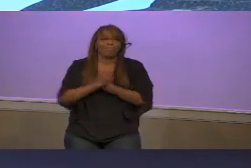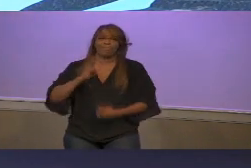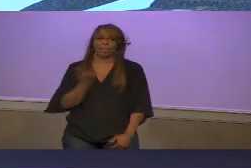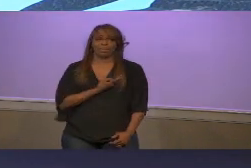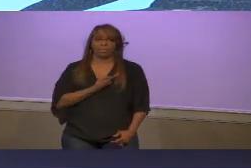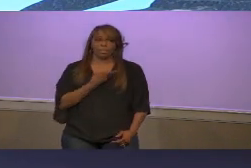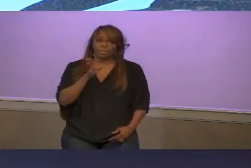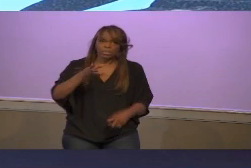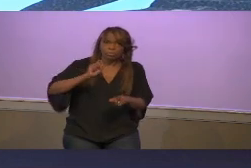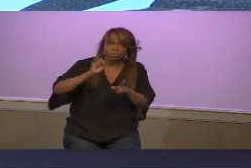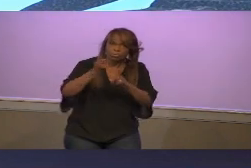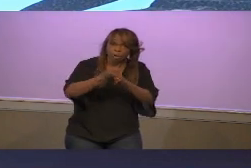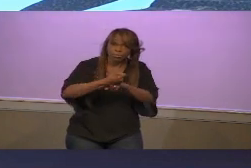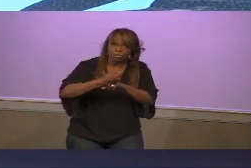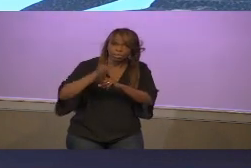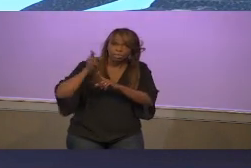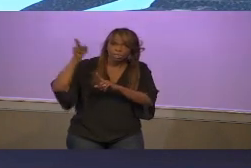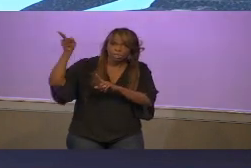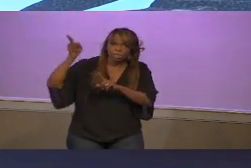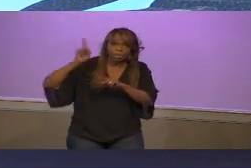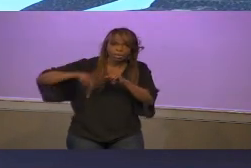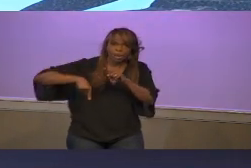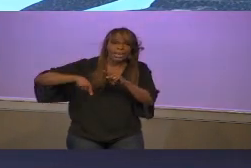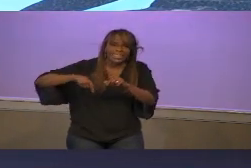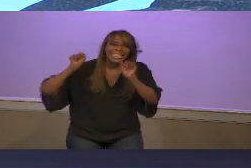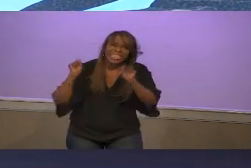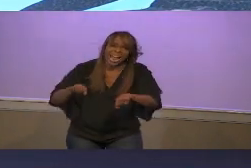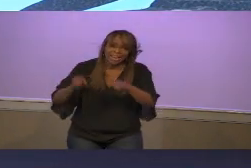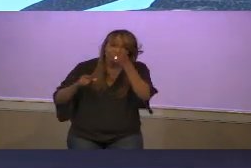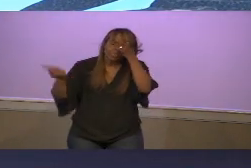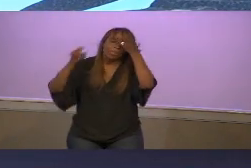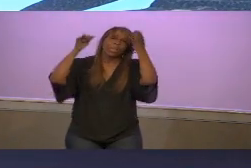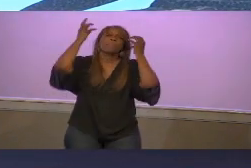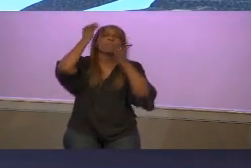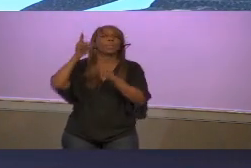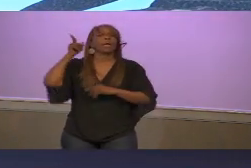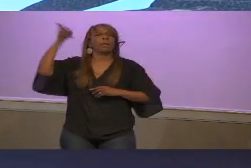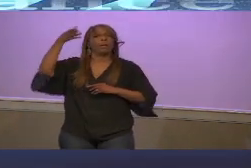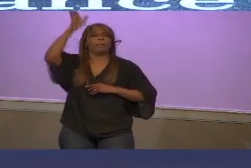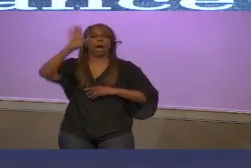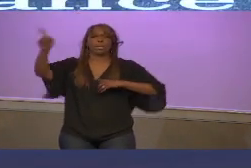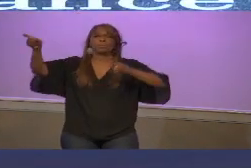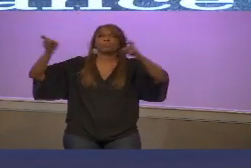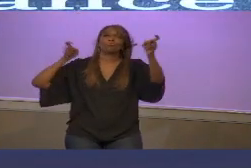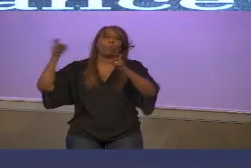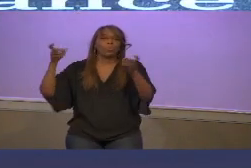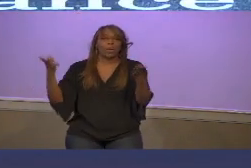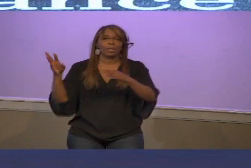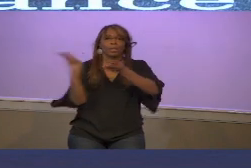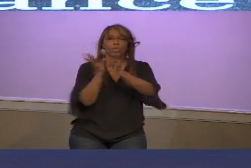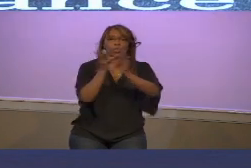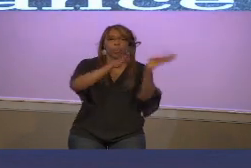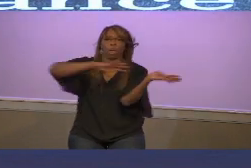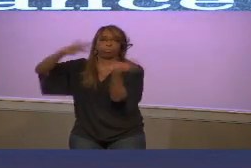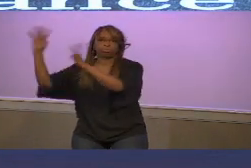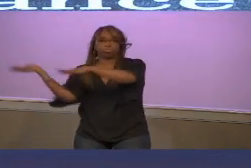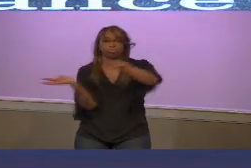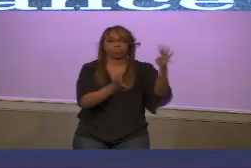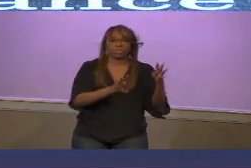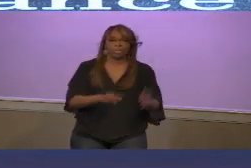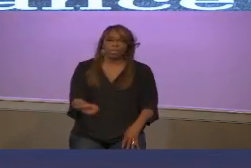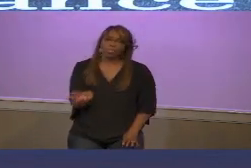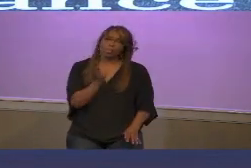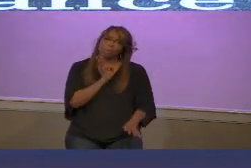situation he's not willing to get us out of. I mean, think about it now. He controls the weather. He controls the